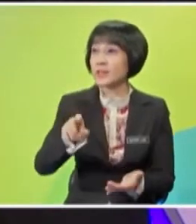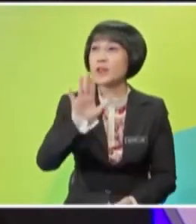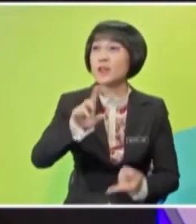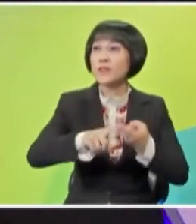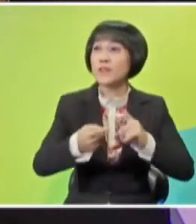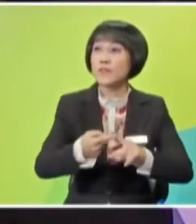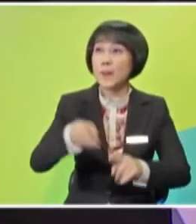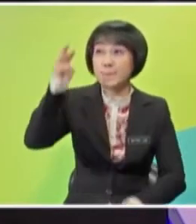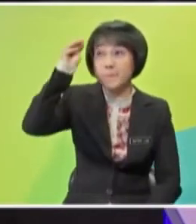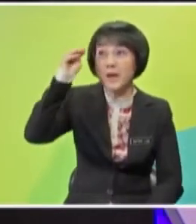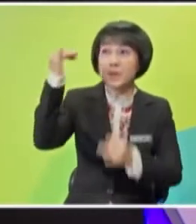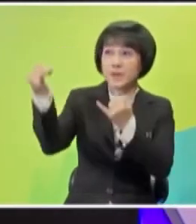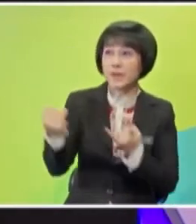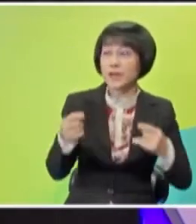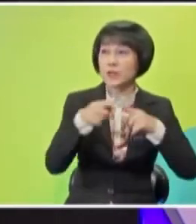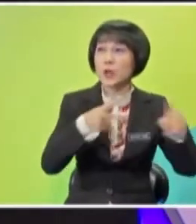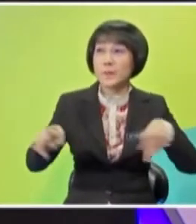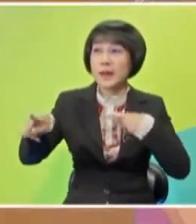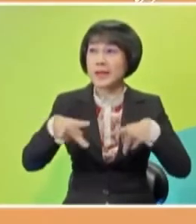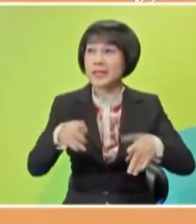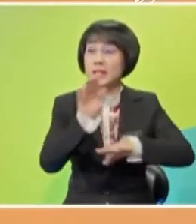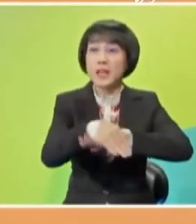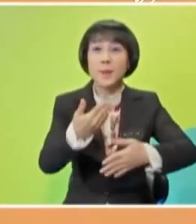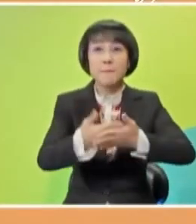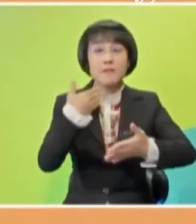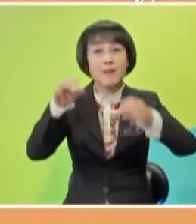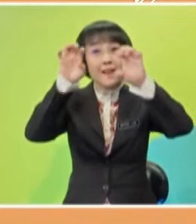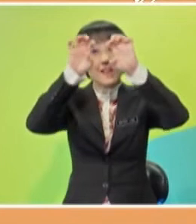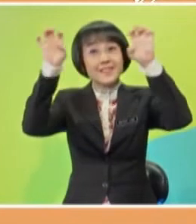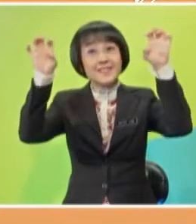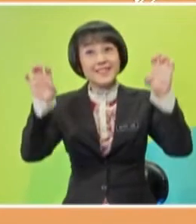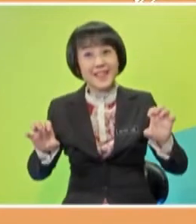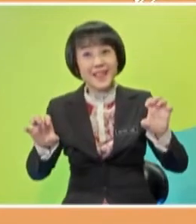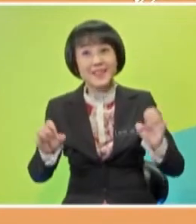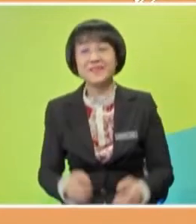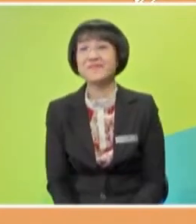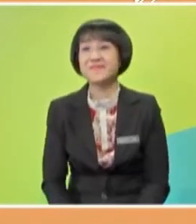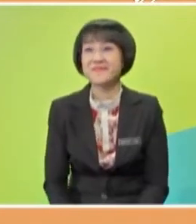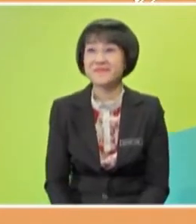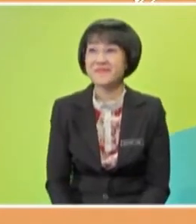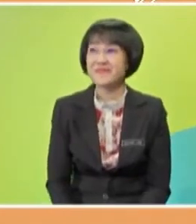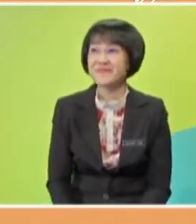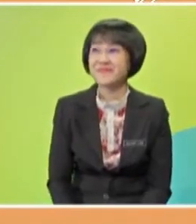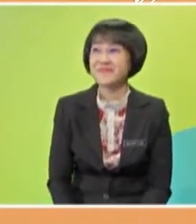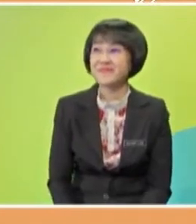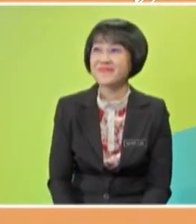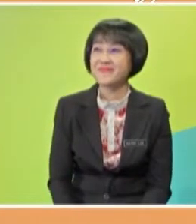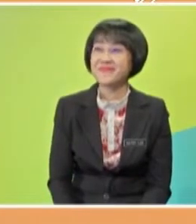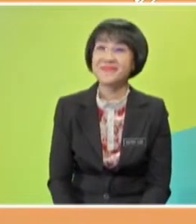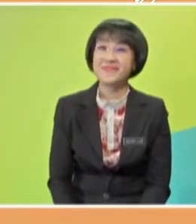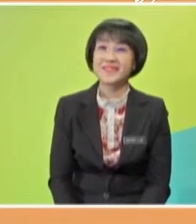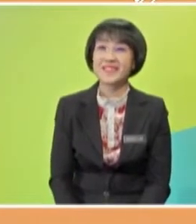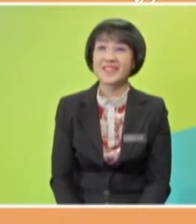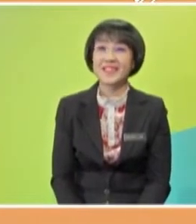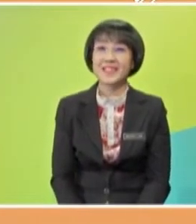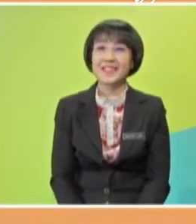been invited to a party the night before an exam. Seemingly very suspicious, right?